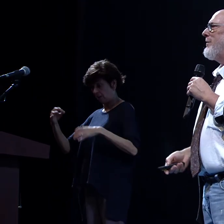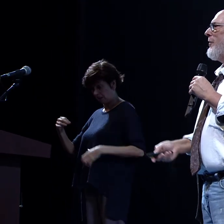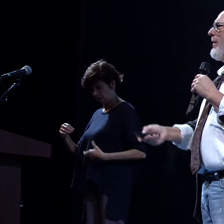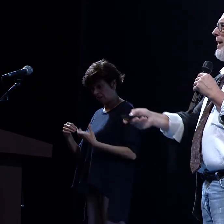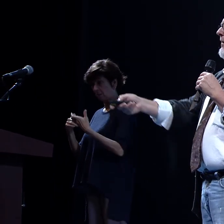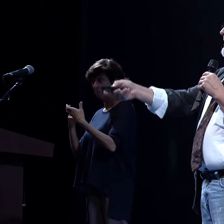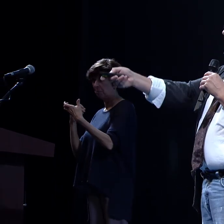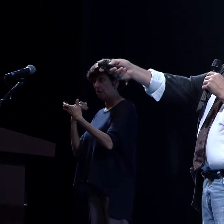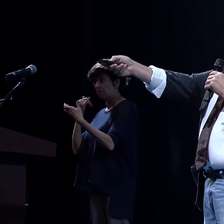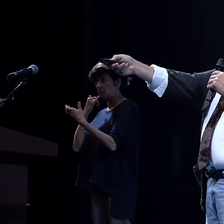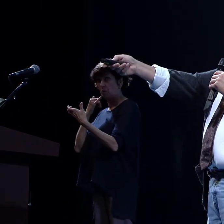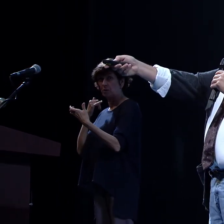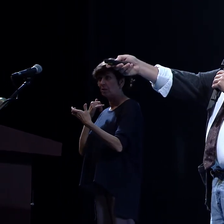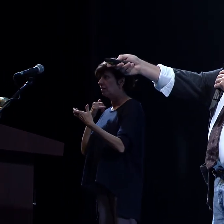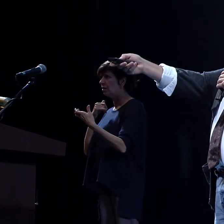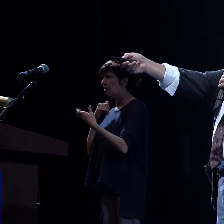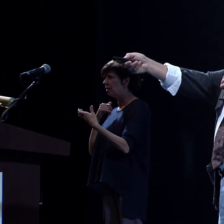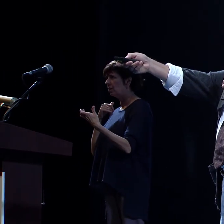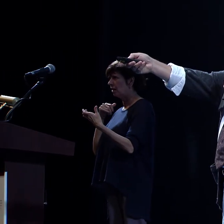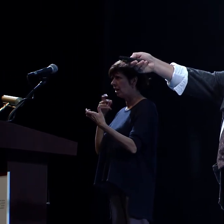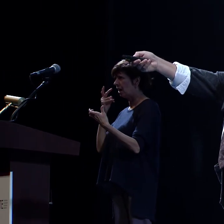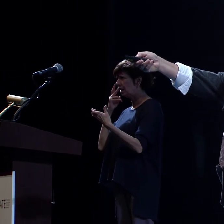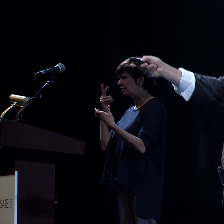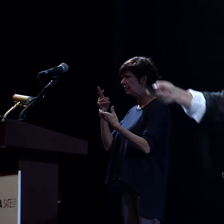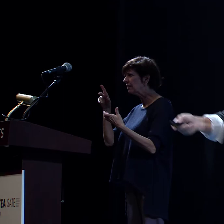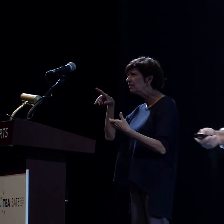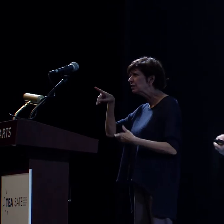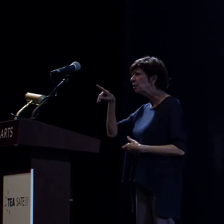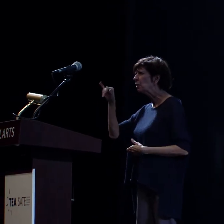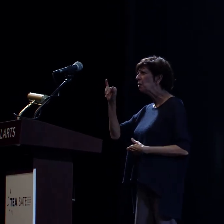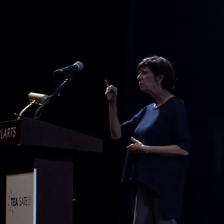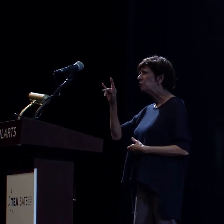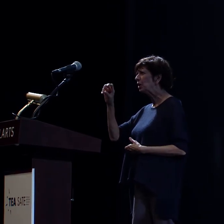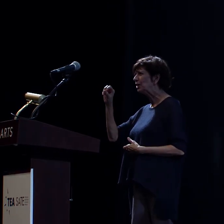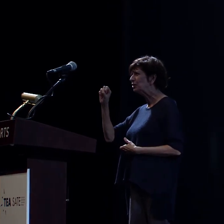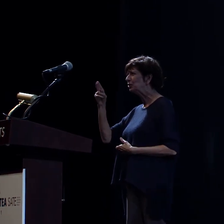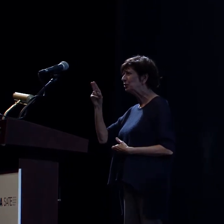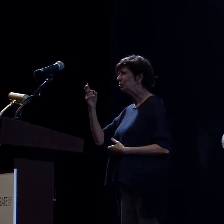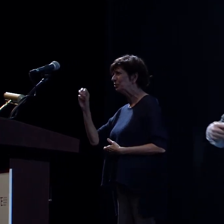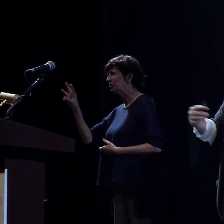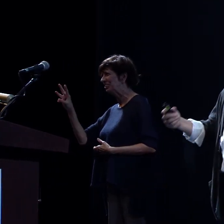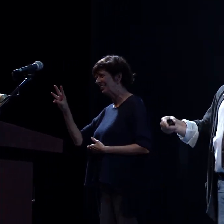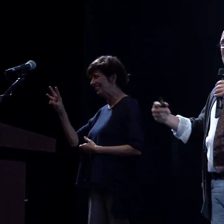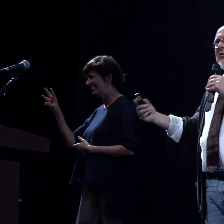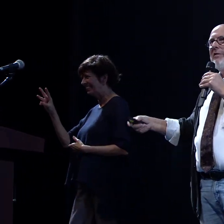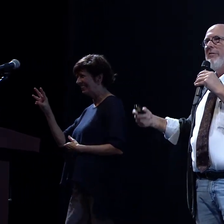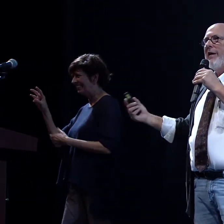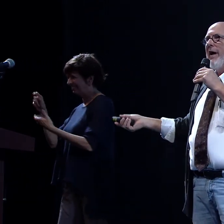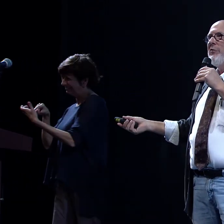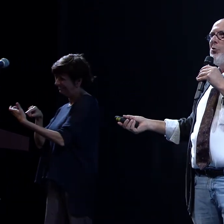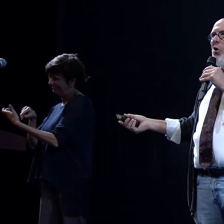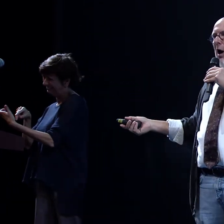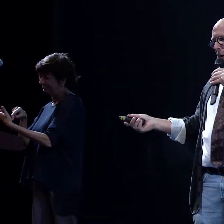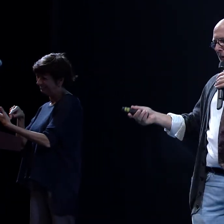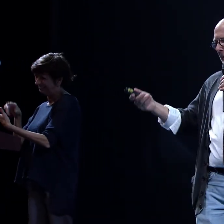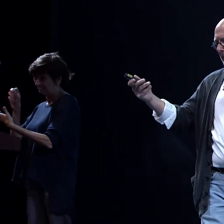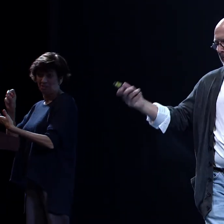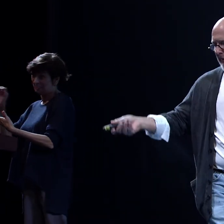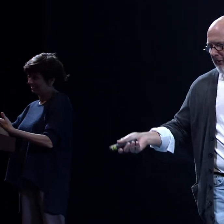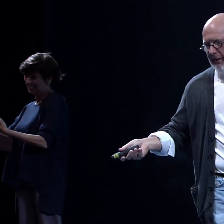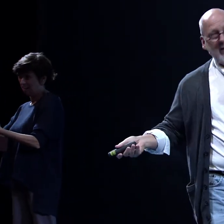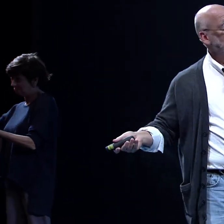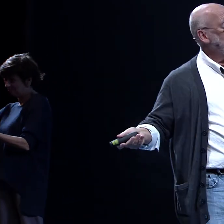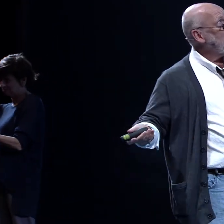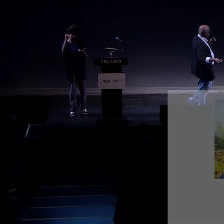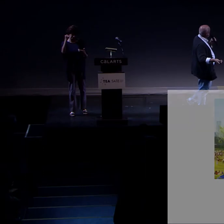out. So actually, I think right there's a little Pikachu. So the latest version of the Phantasmagoria